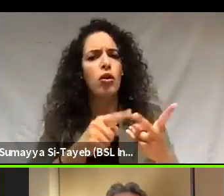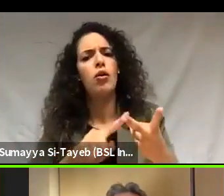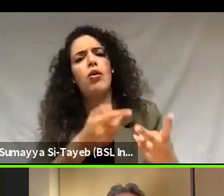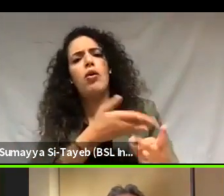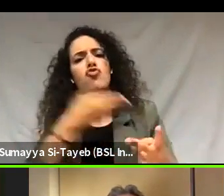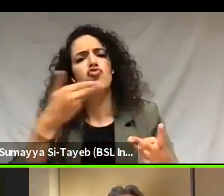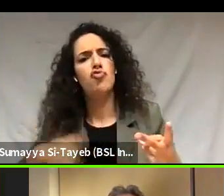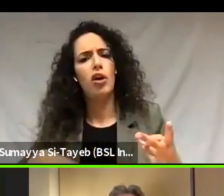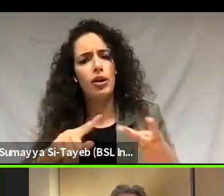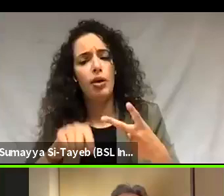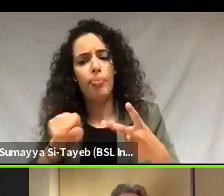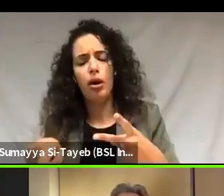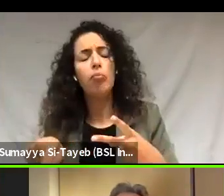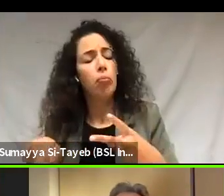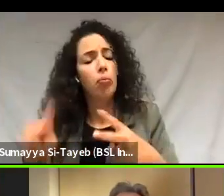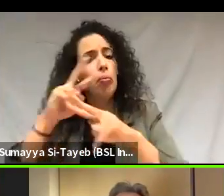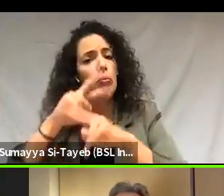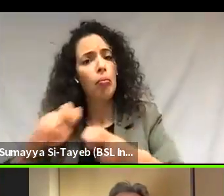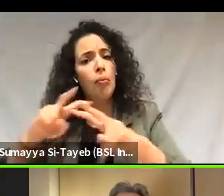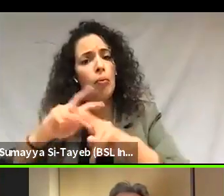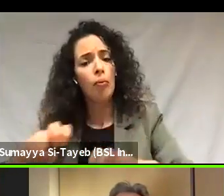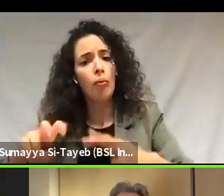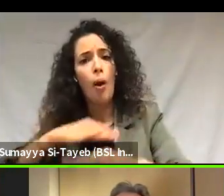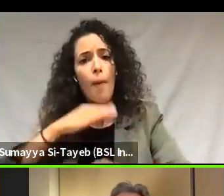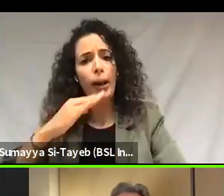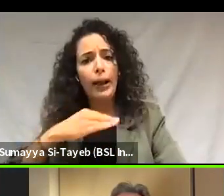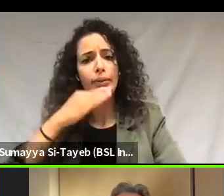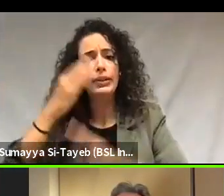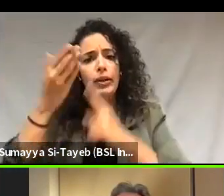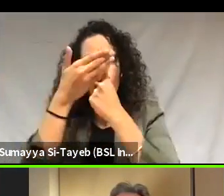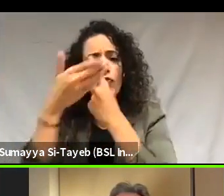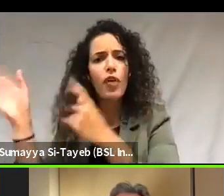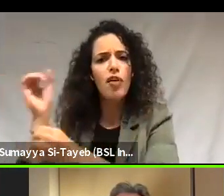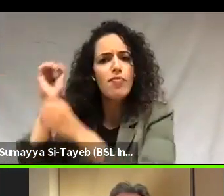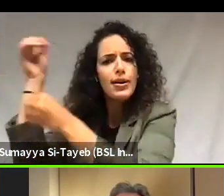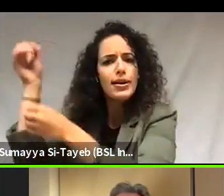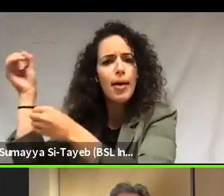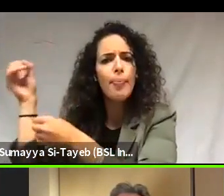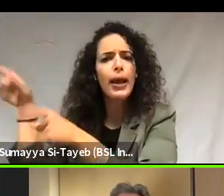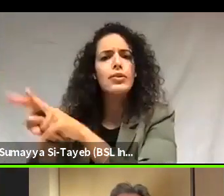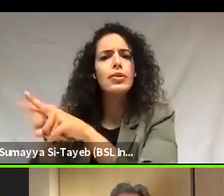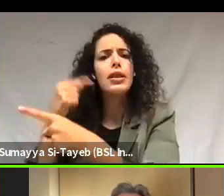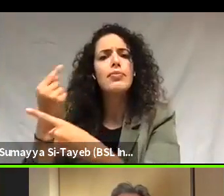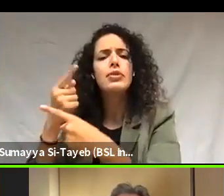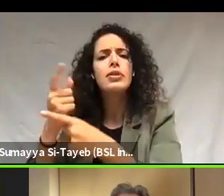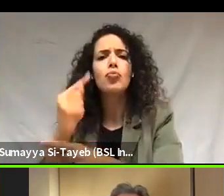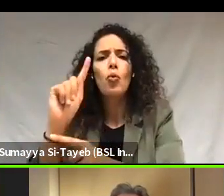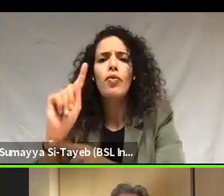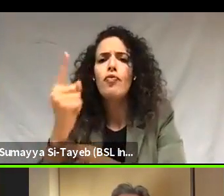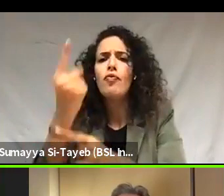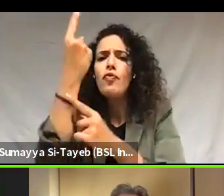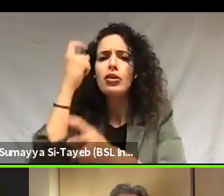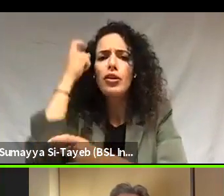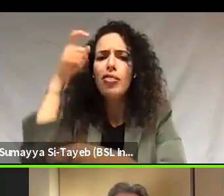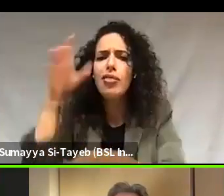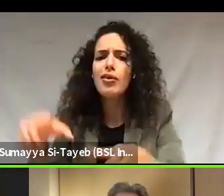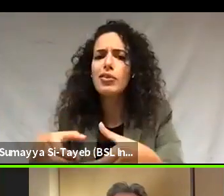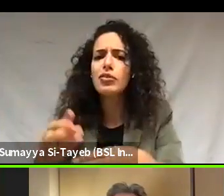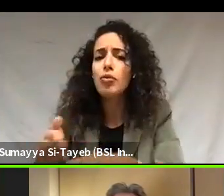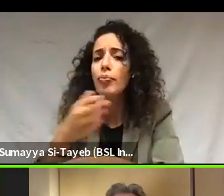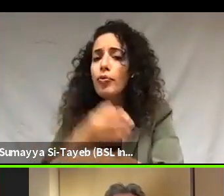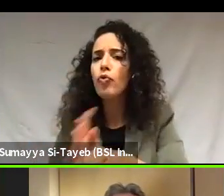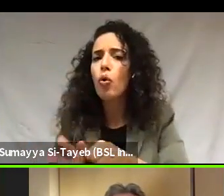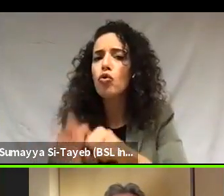actually quite a lot on far-right movements. They were one of the first think tanks to start holding, before we had COVID, they start